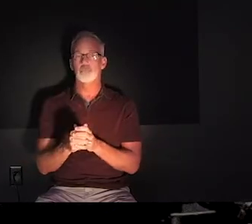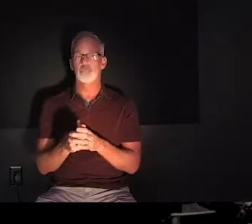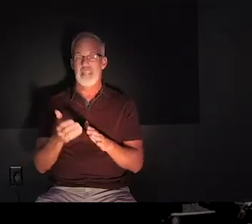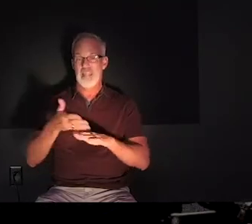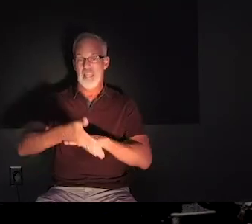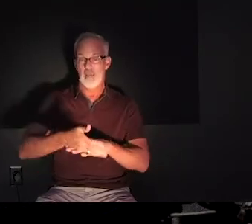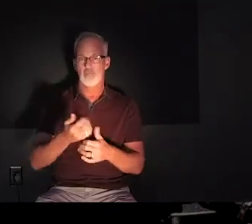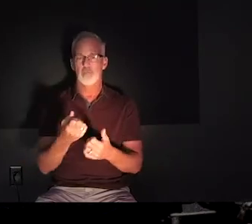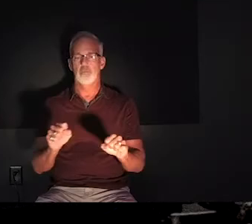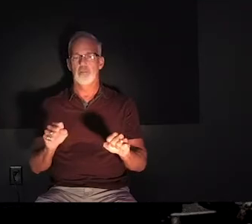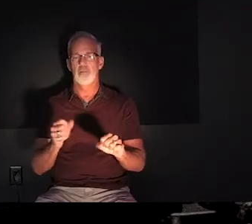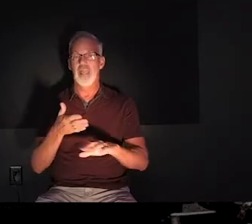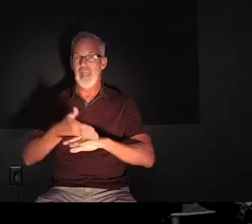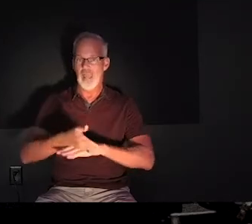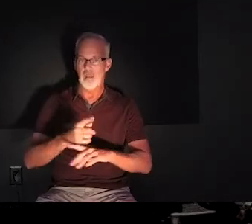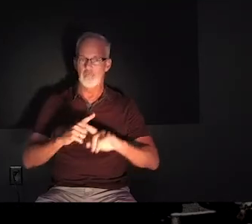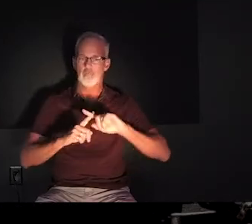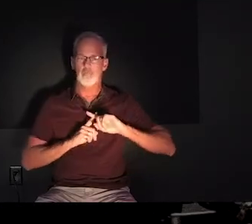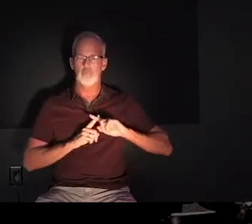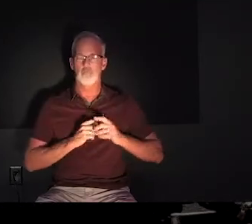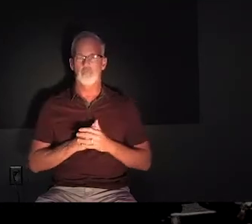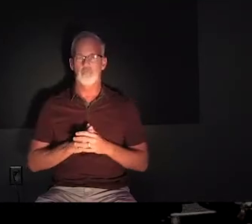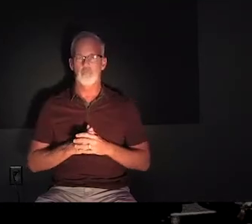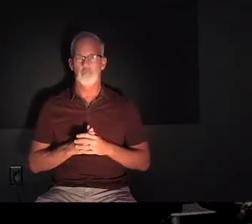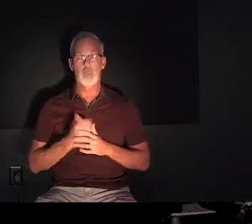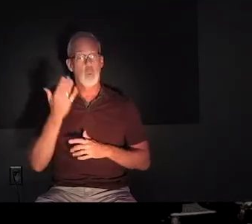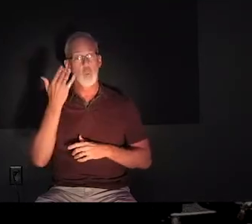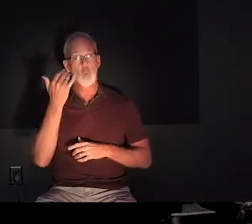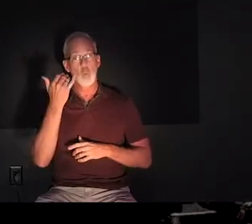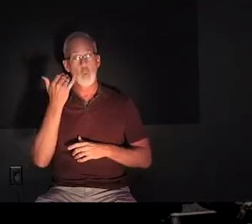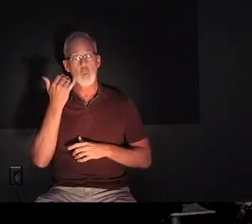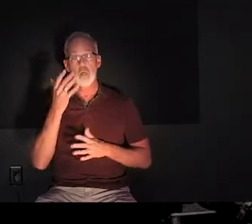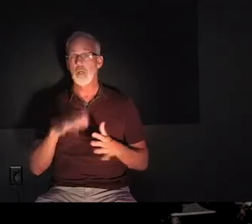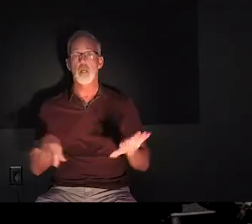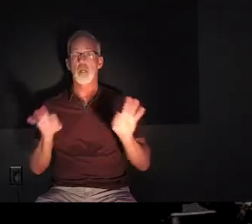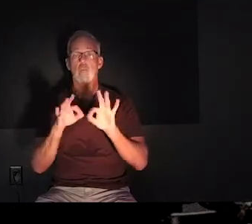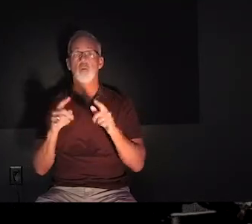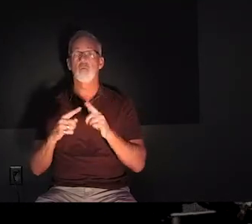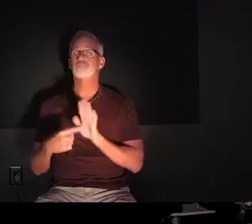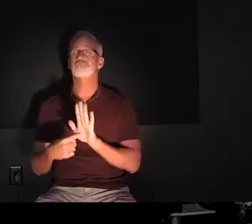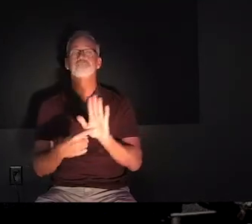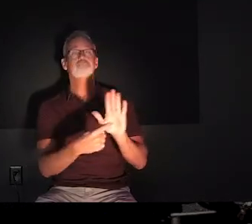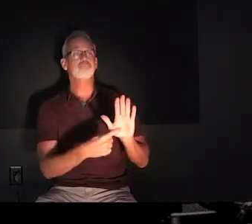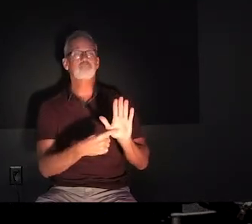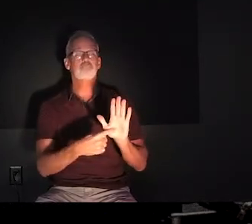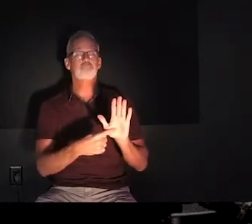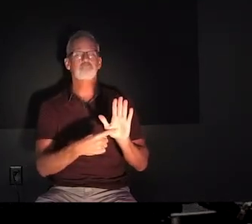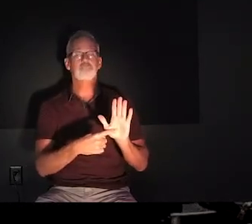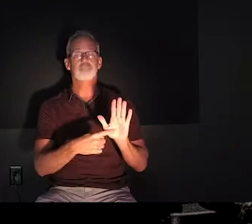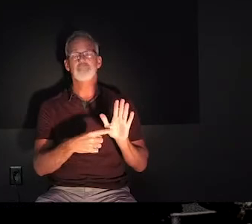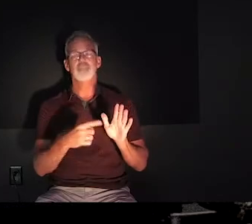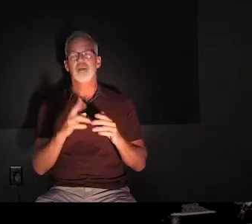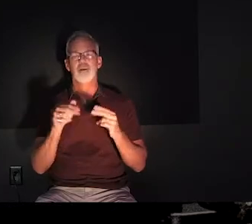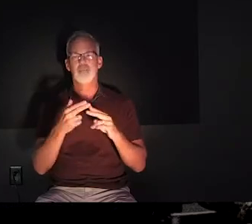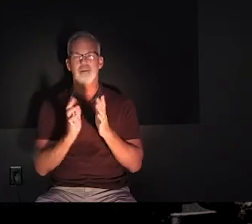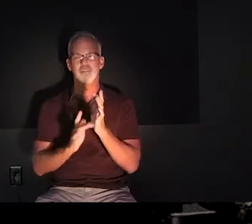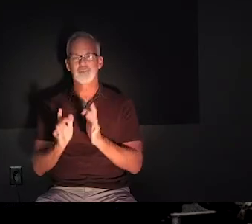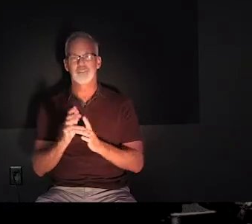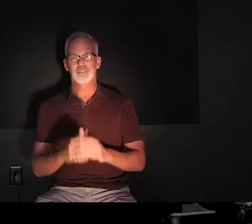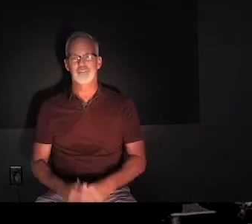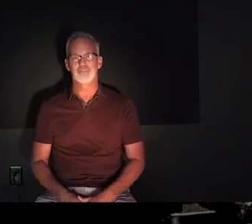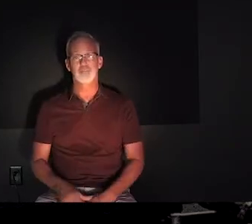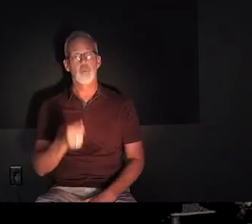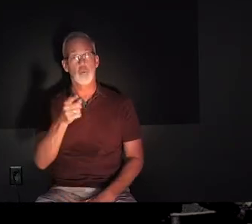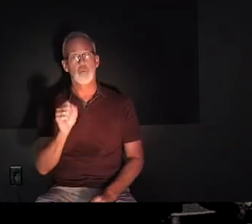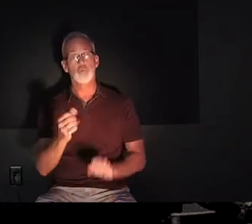get saved. Why? We just want to make much of Jesus. Join us